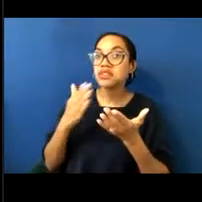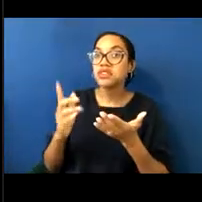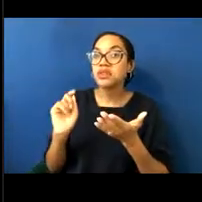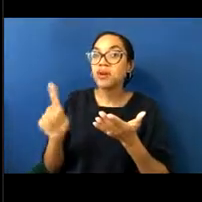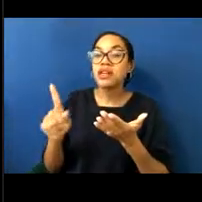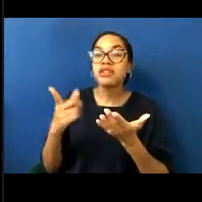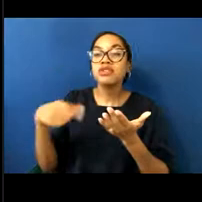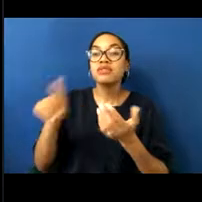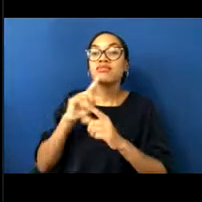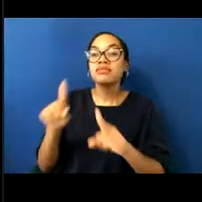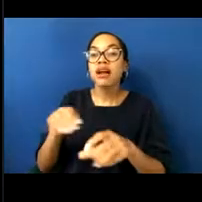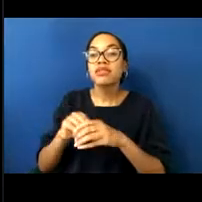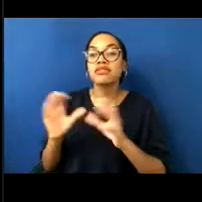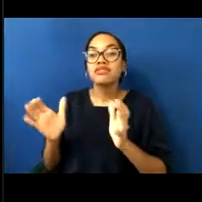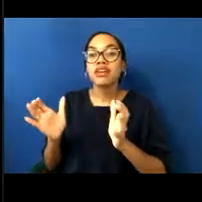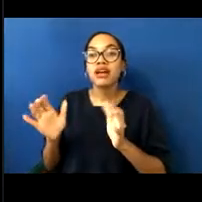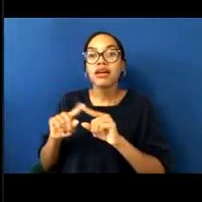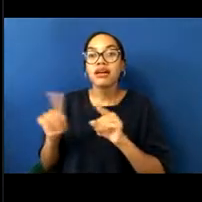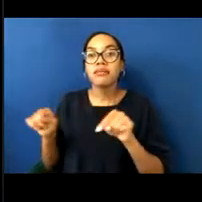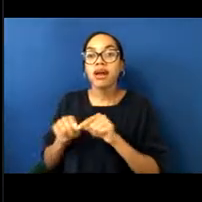box.